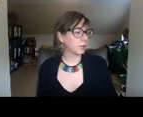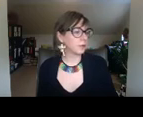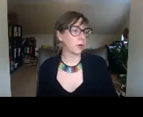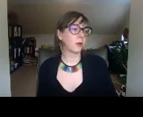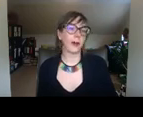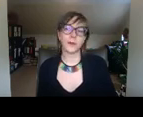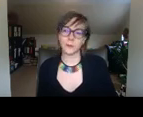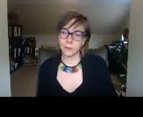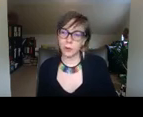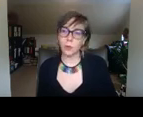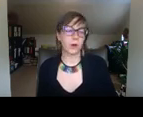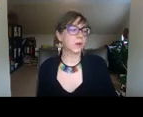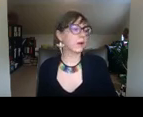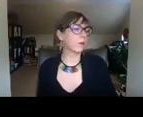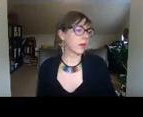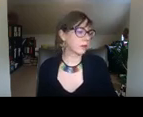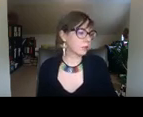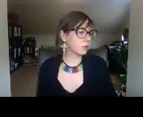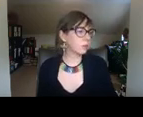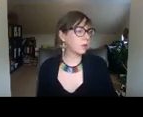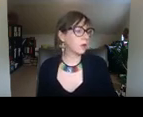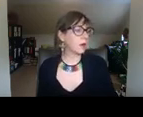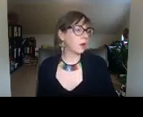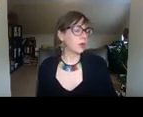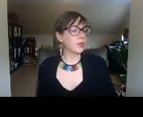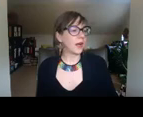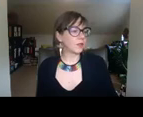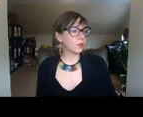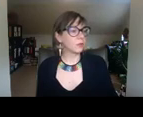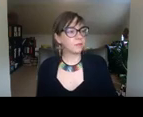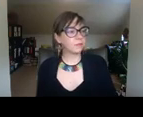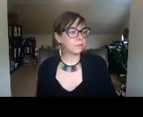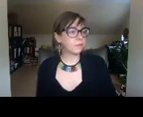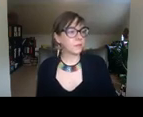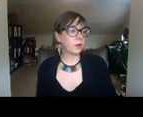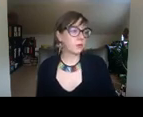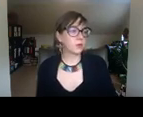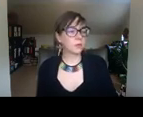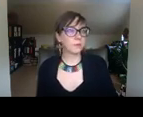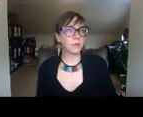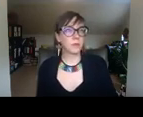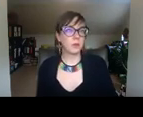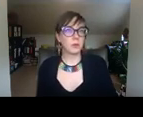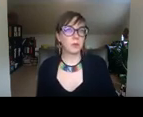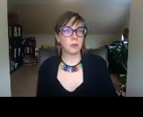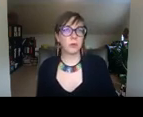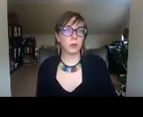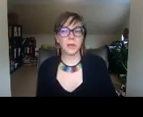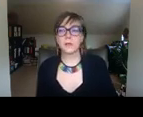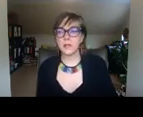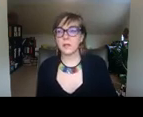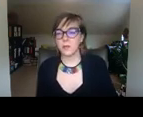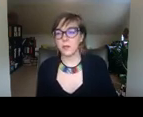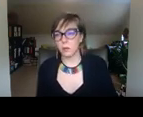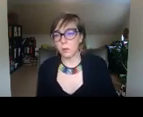You know, so a lot of no work. We had a Zoom, which, yeah, Zoom, you know, Zoom could